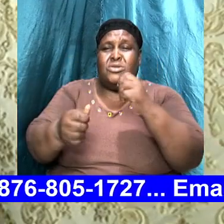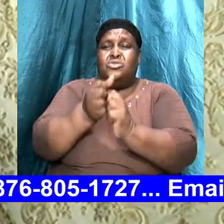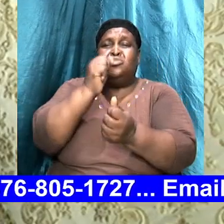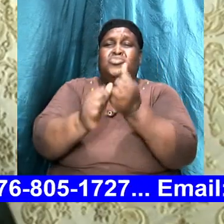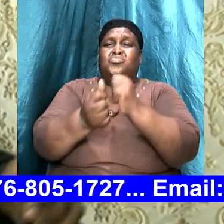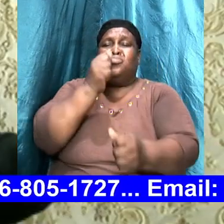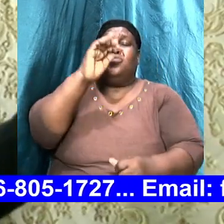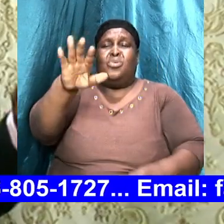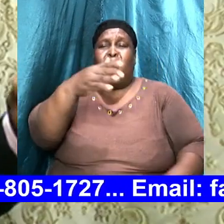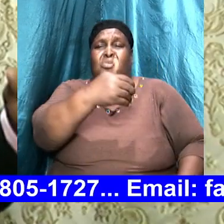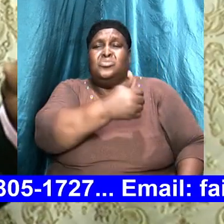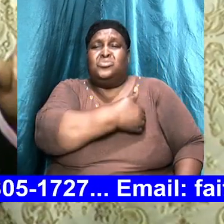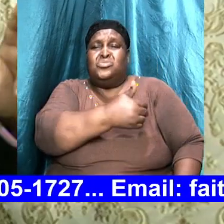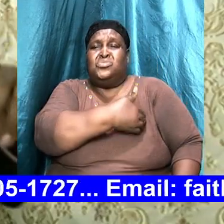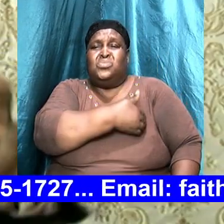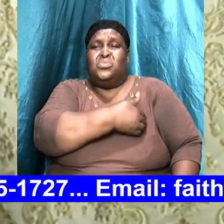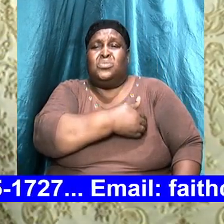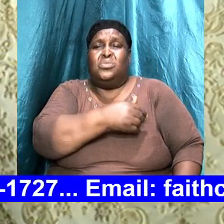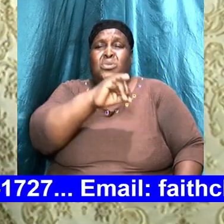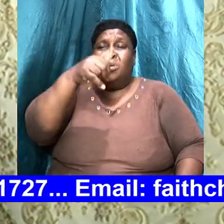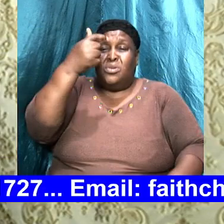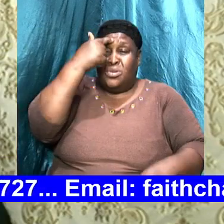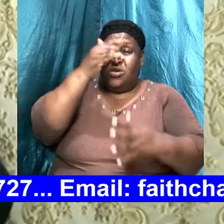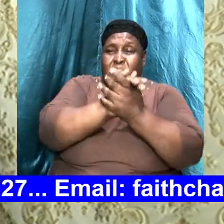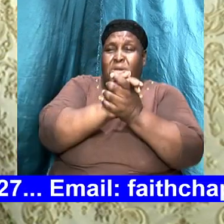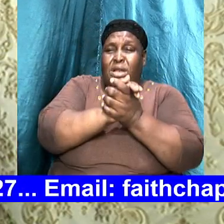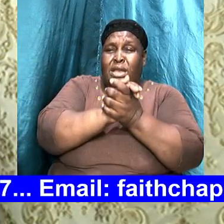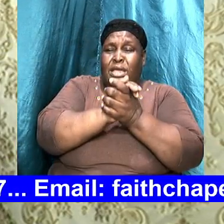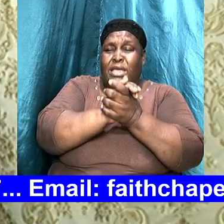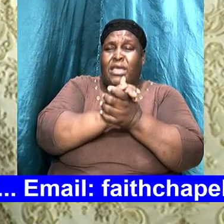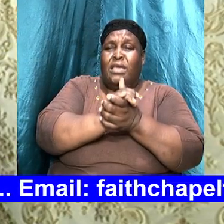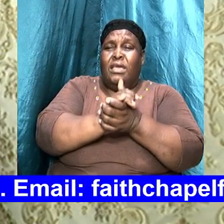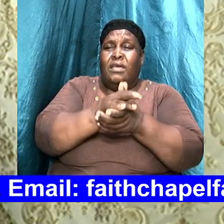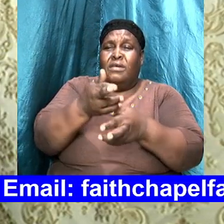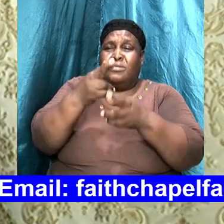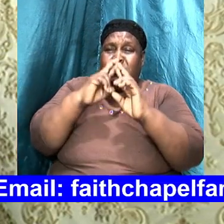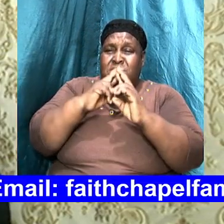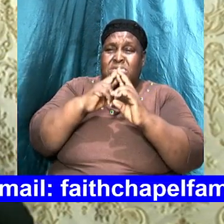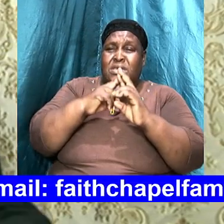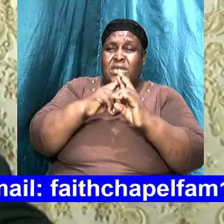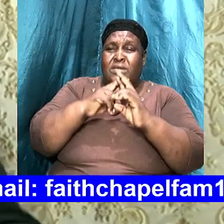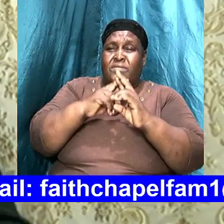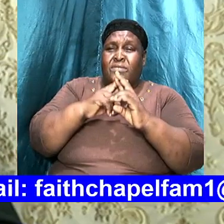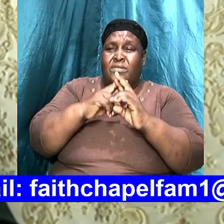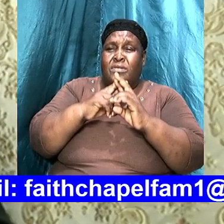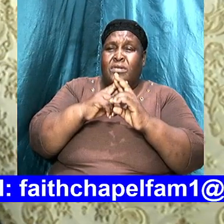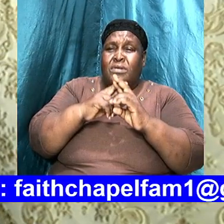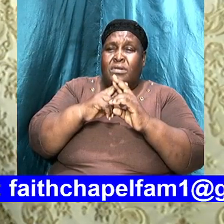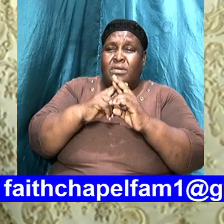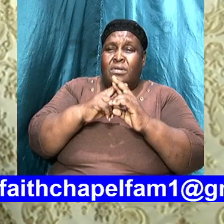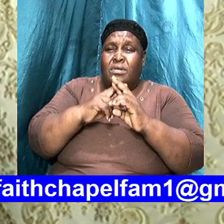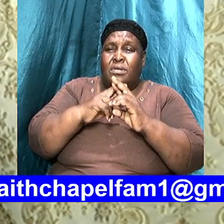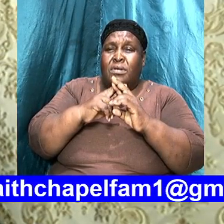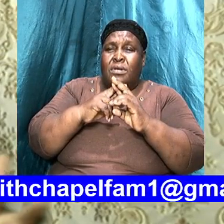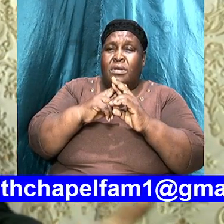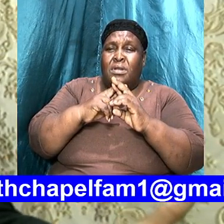if they tell you that look here just believe and you receive the Holy Ghost and never yet speak in tongues you don't have the Holy Ghost